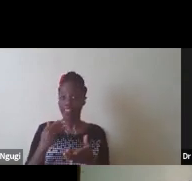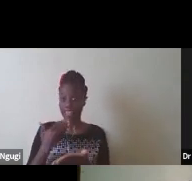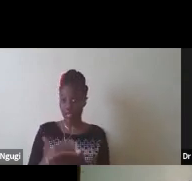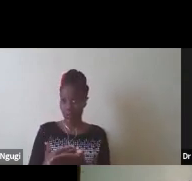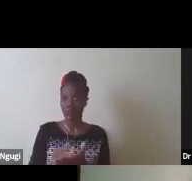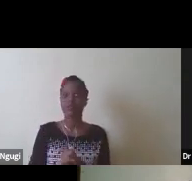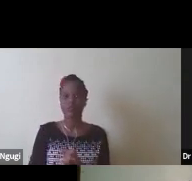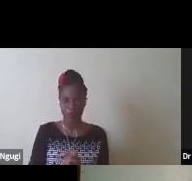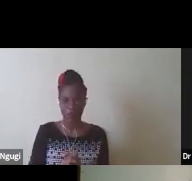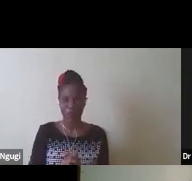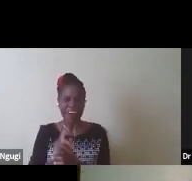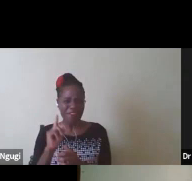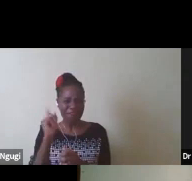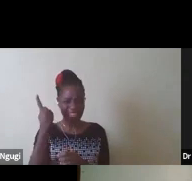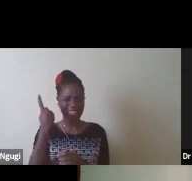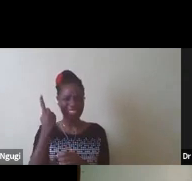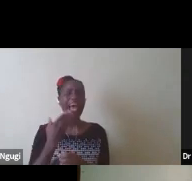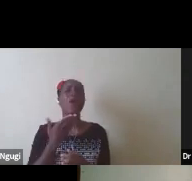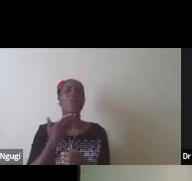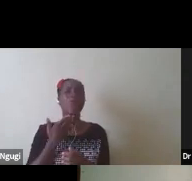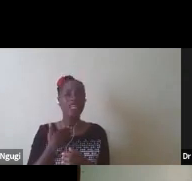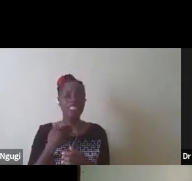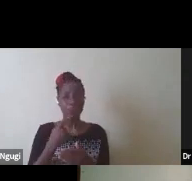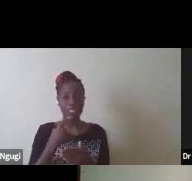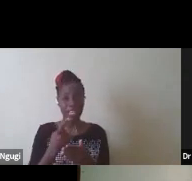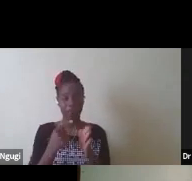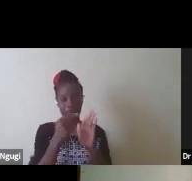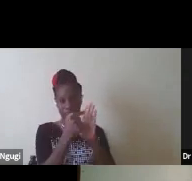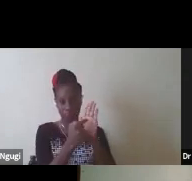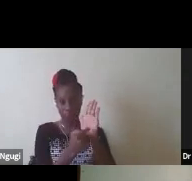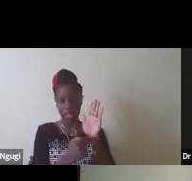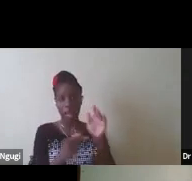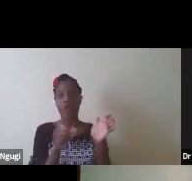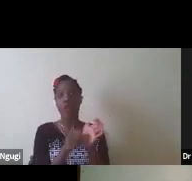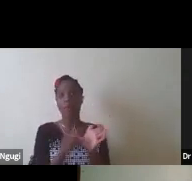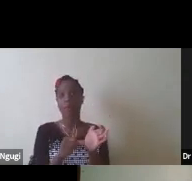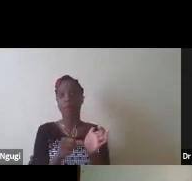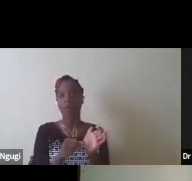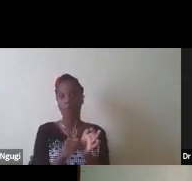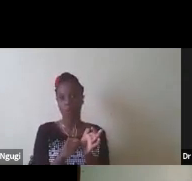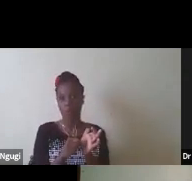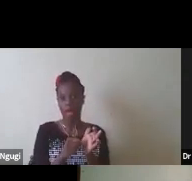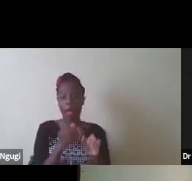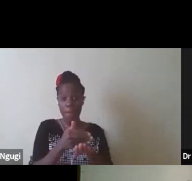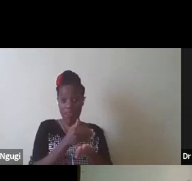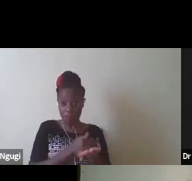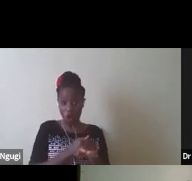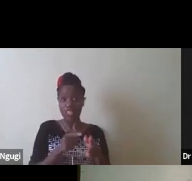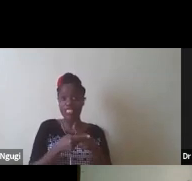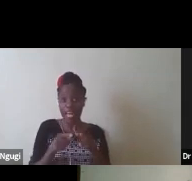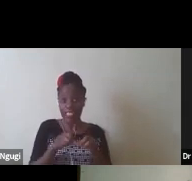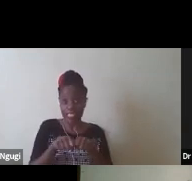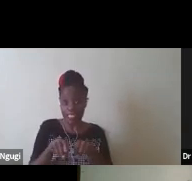First of all, I'd like to start by outlining the problems, because before we develop strategies, we